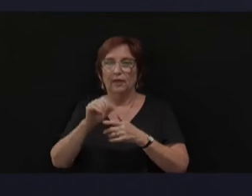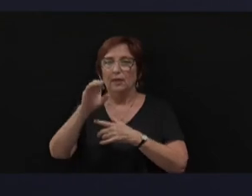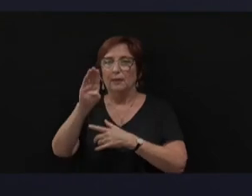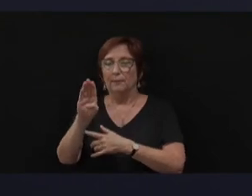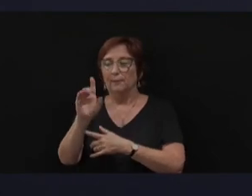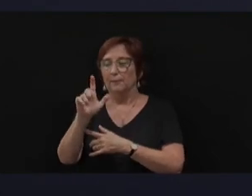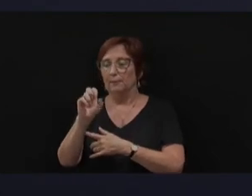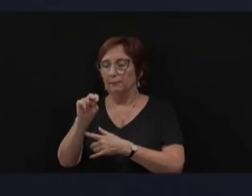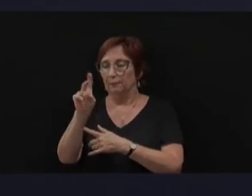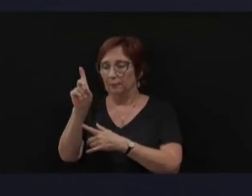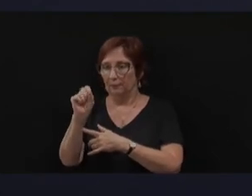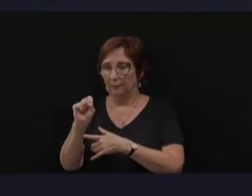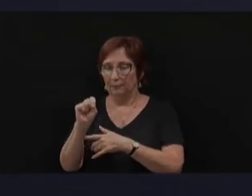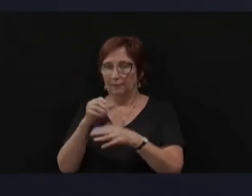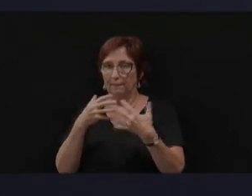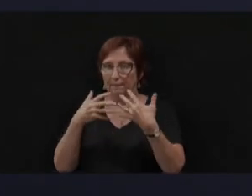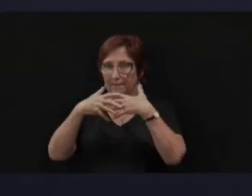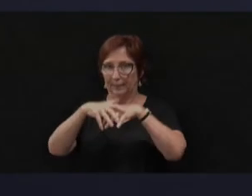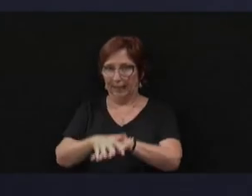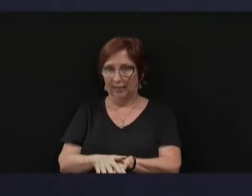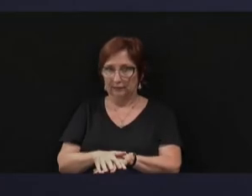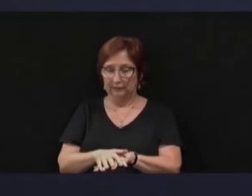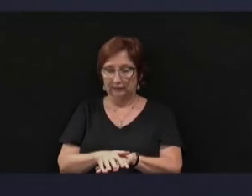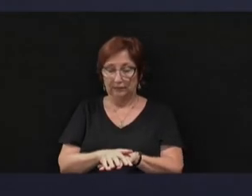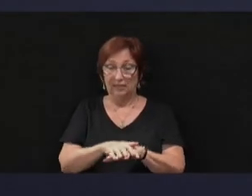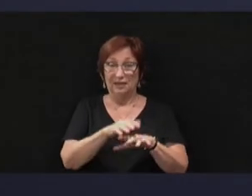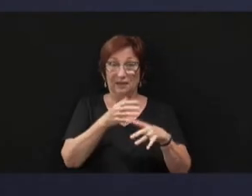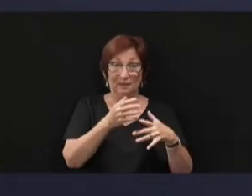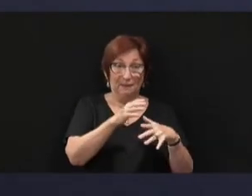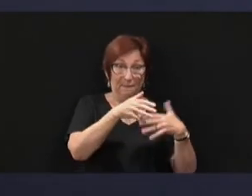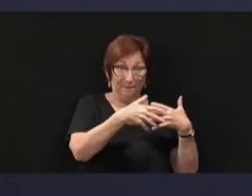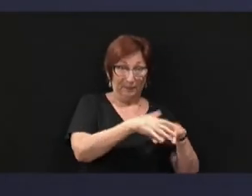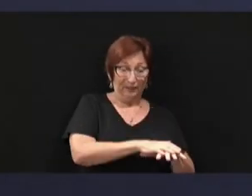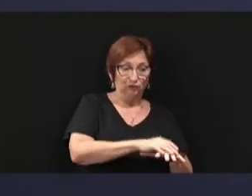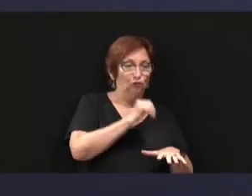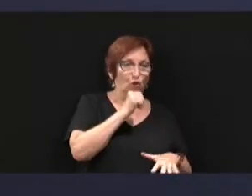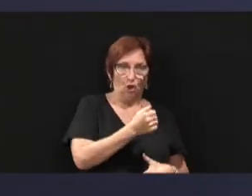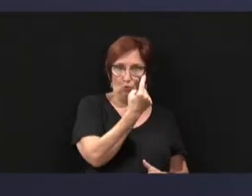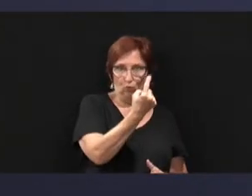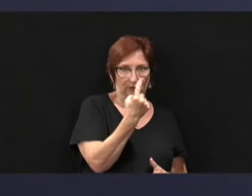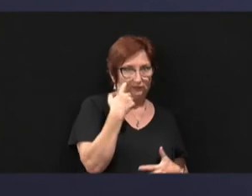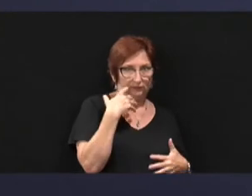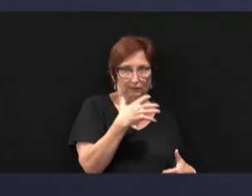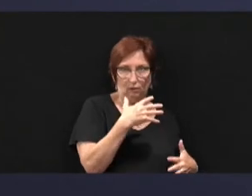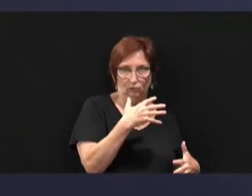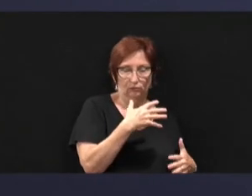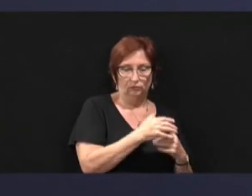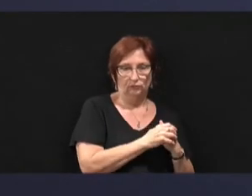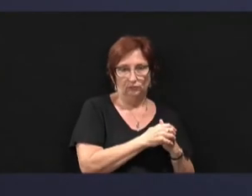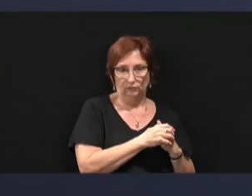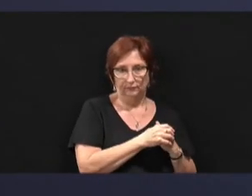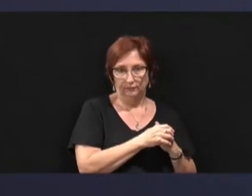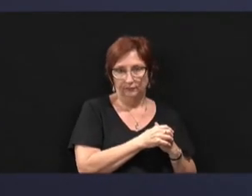blends. Blends are not one sound. They're either